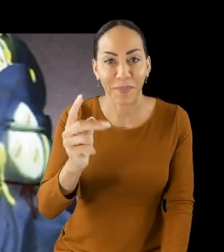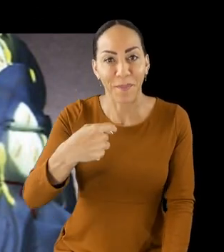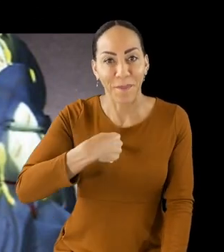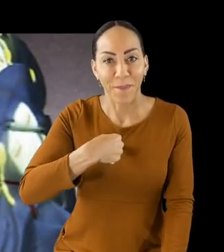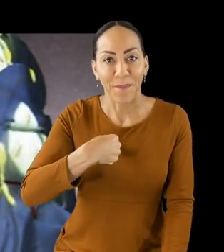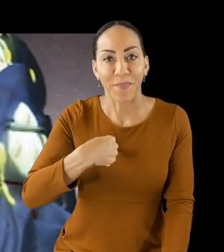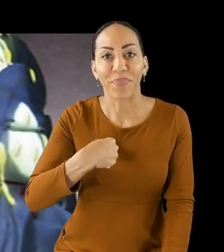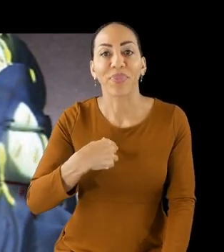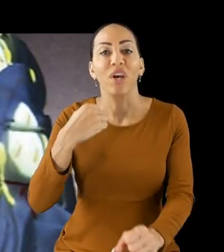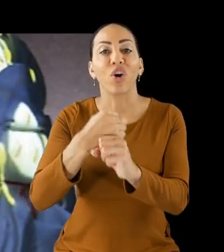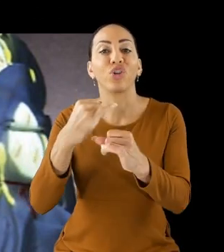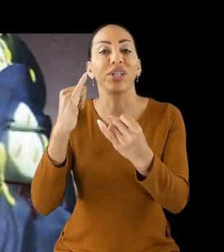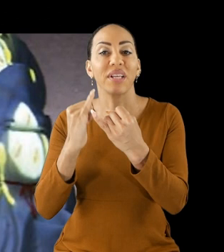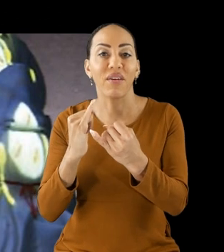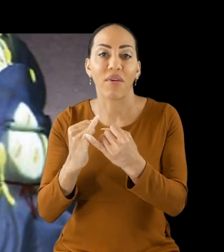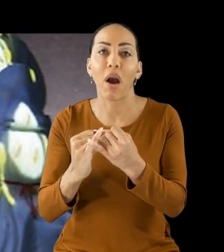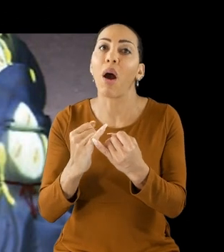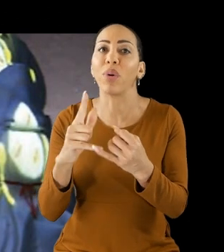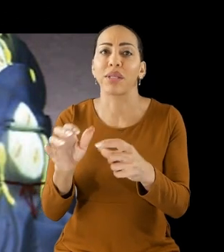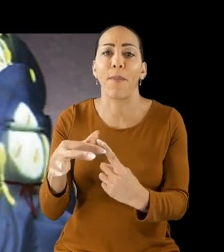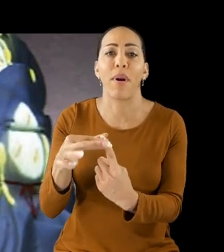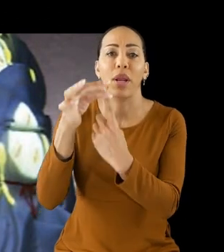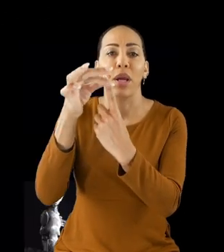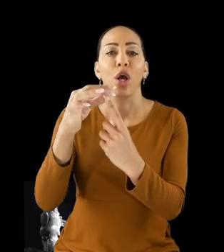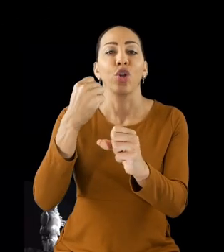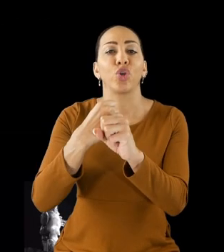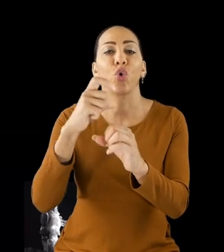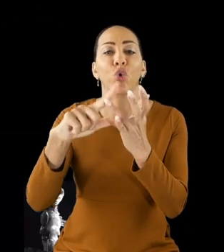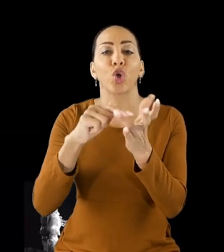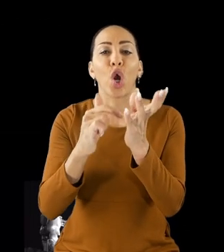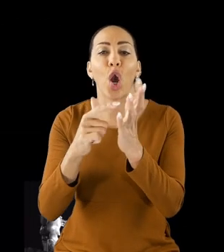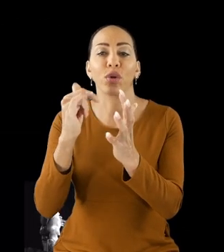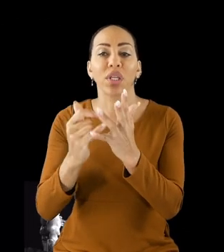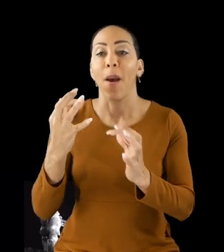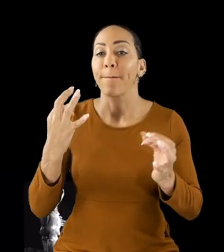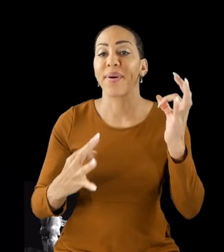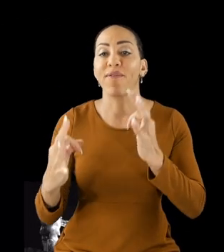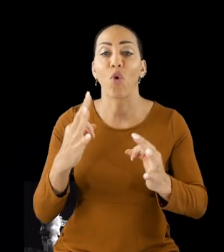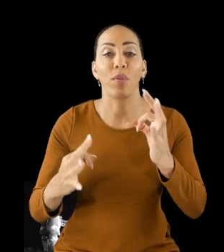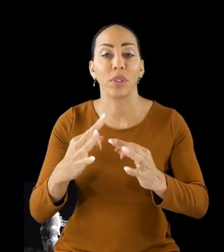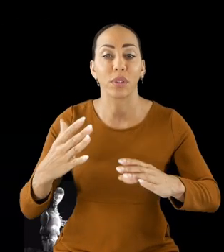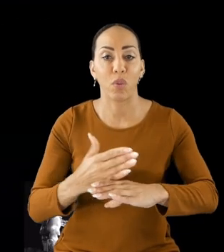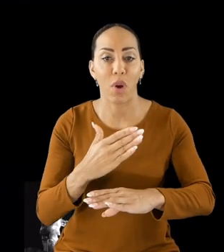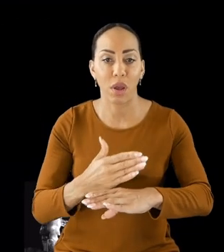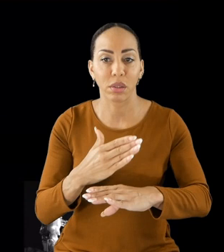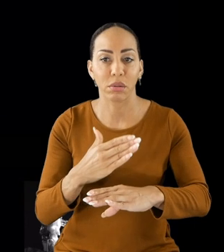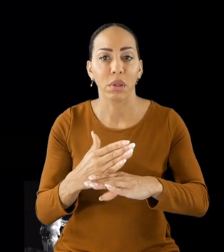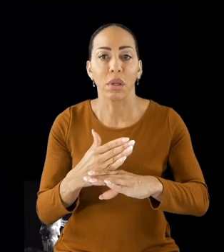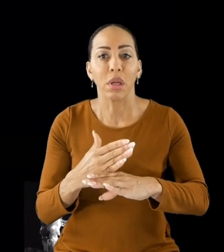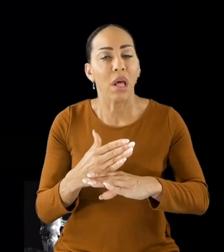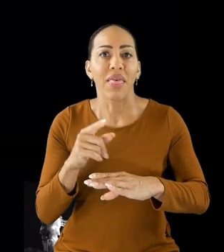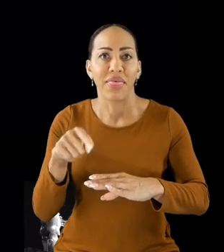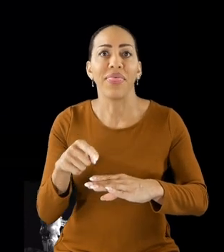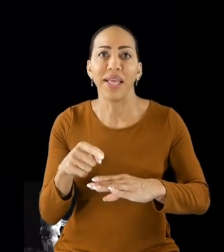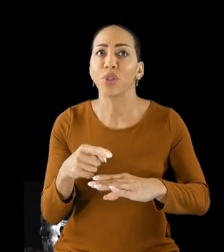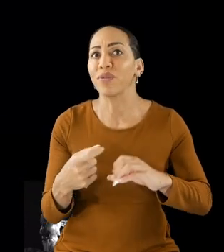Repertory Theater were among the most important pioneers. The George Coates performance works were also